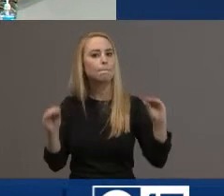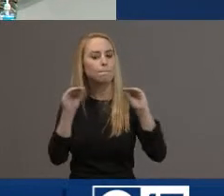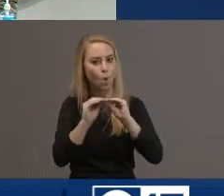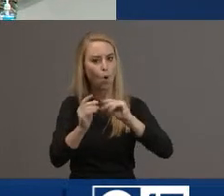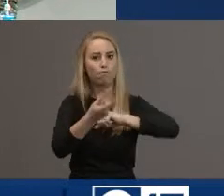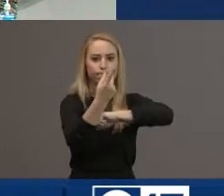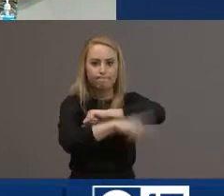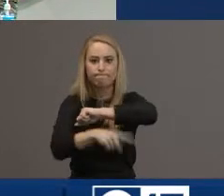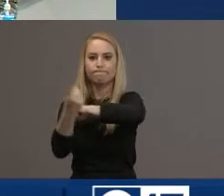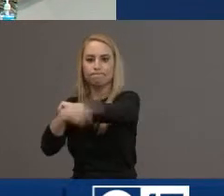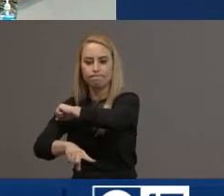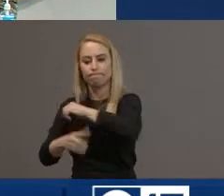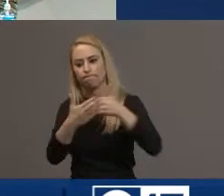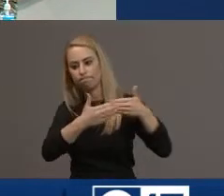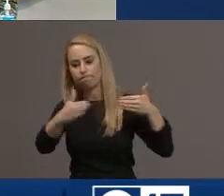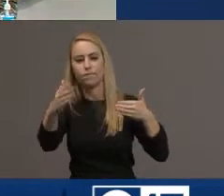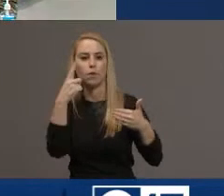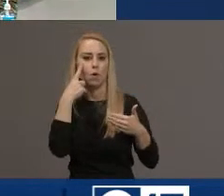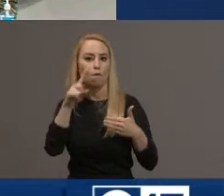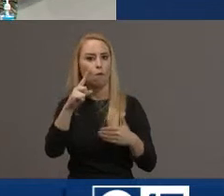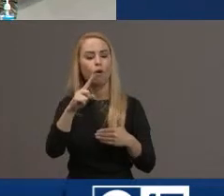for bad actors.